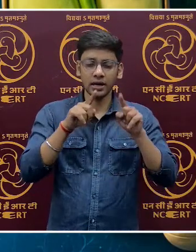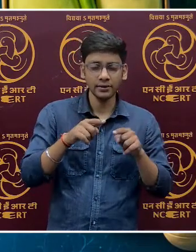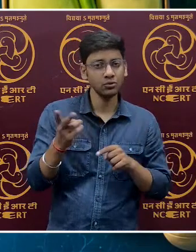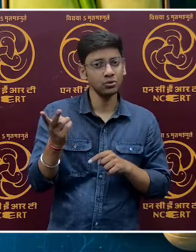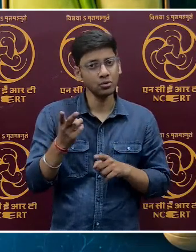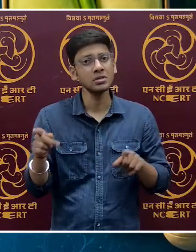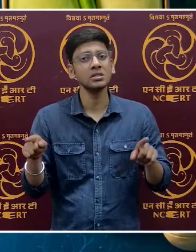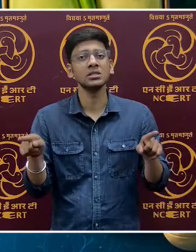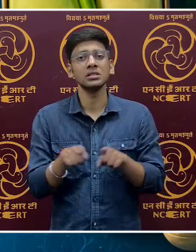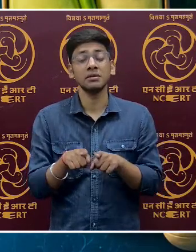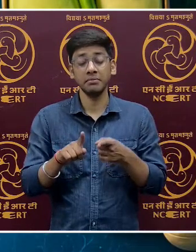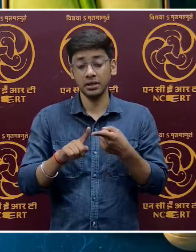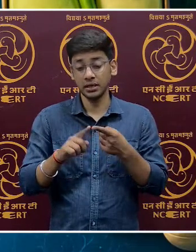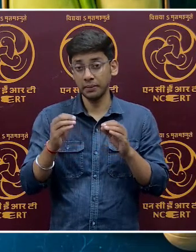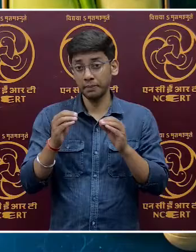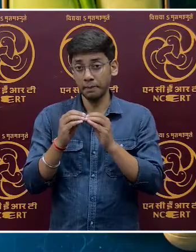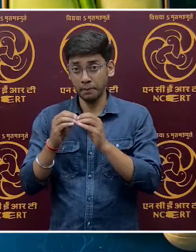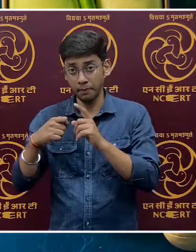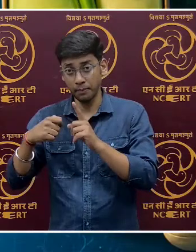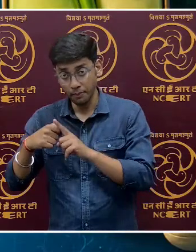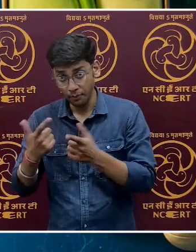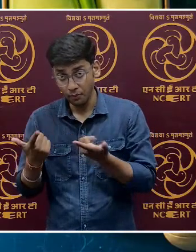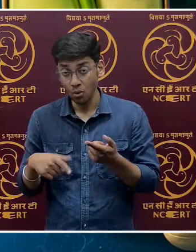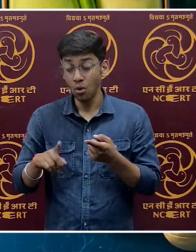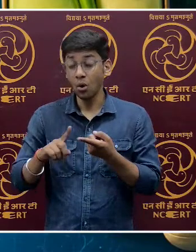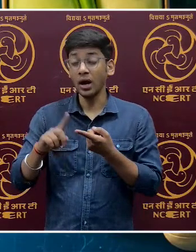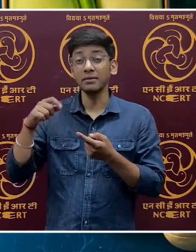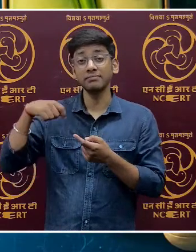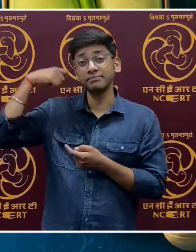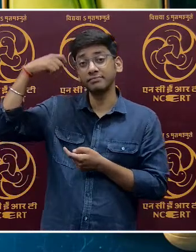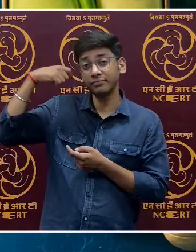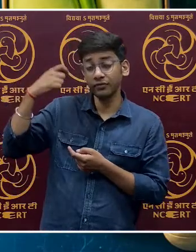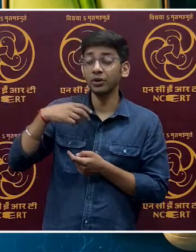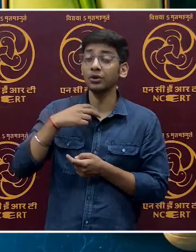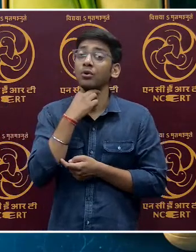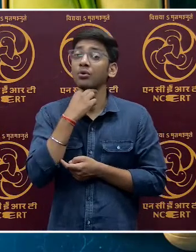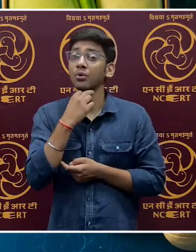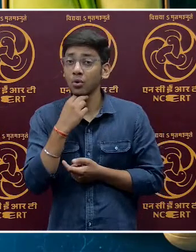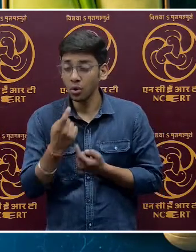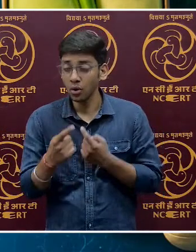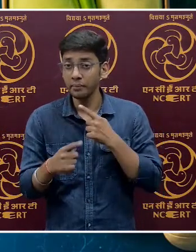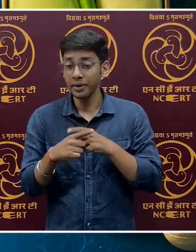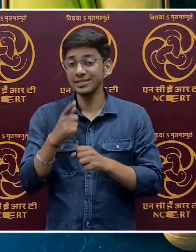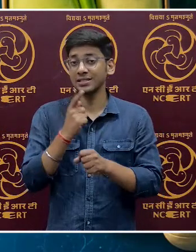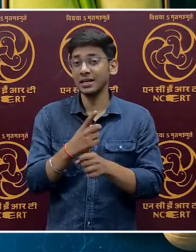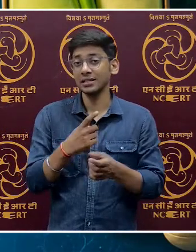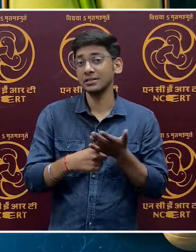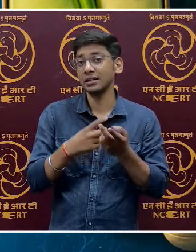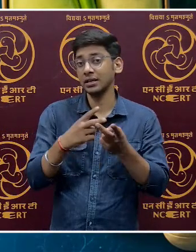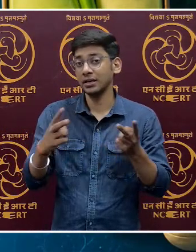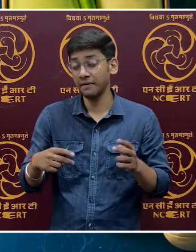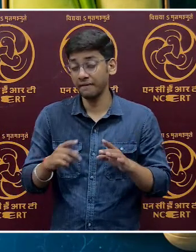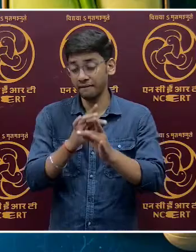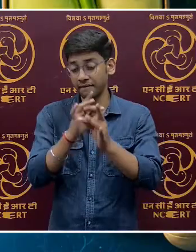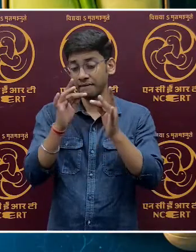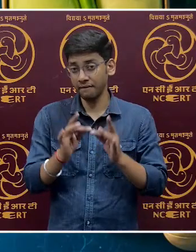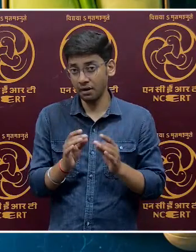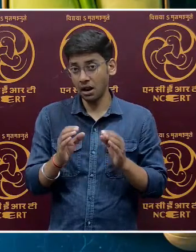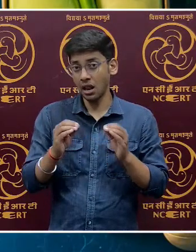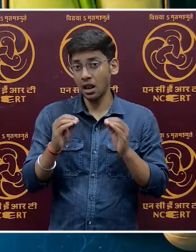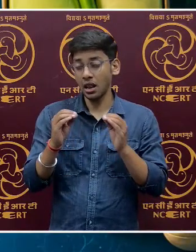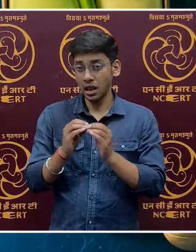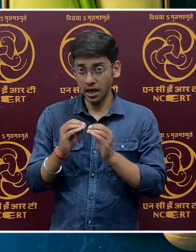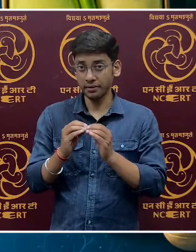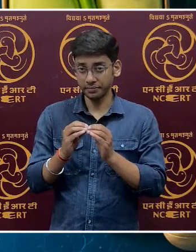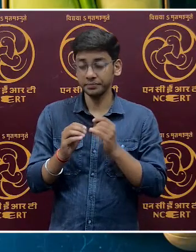have e-textbook, we have text content, video content, audio content, teacher resources and virtual lab content. Before